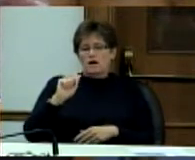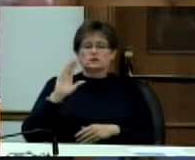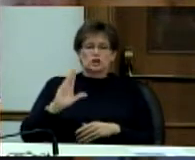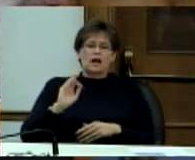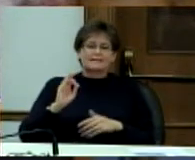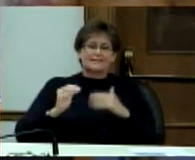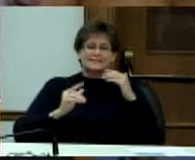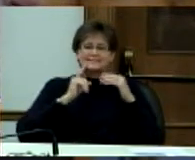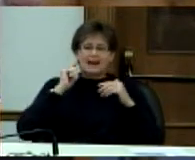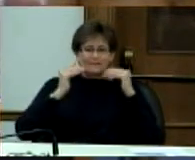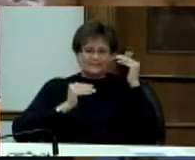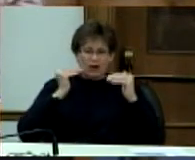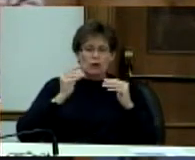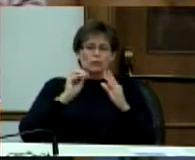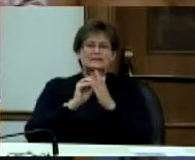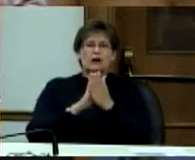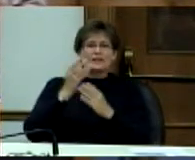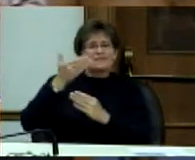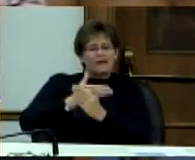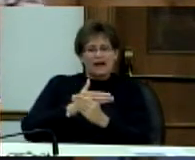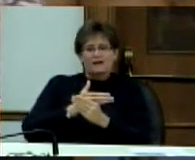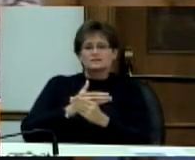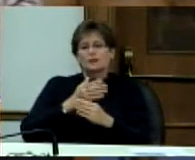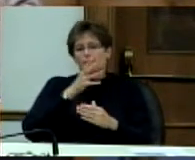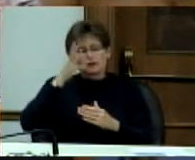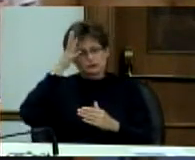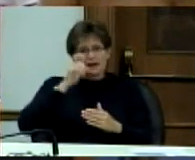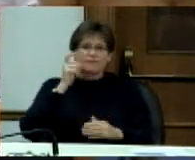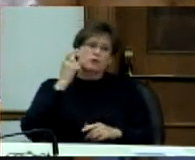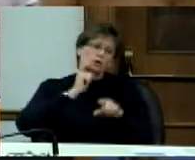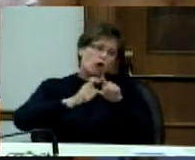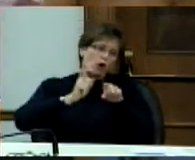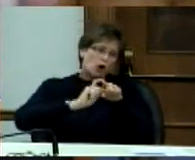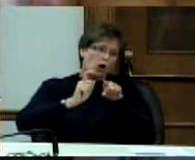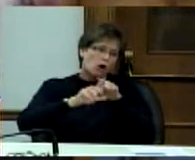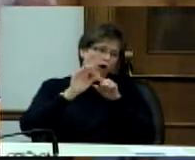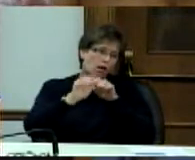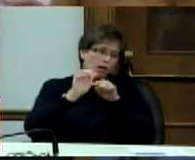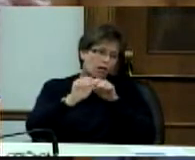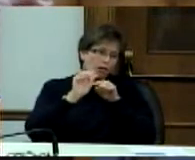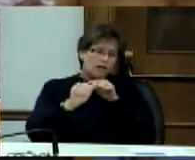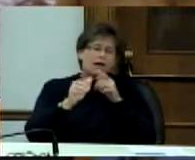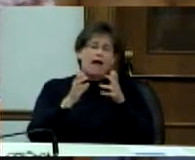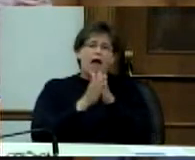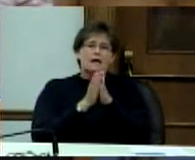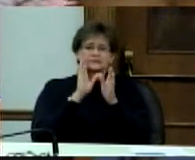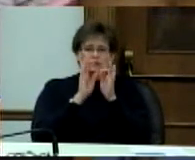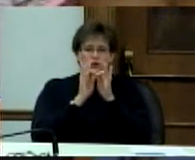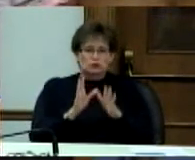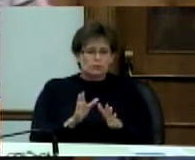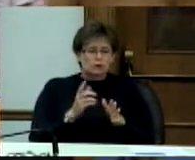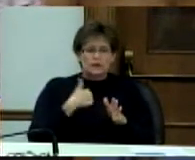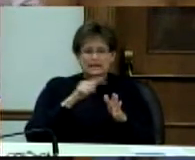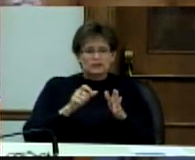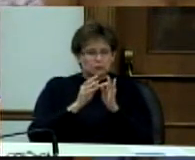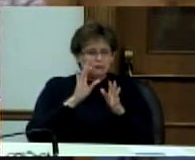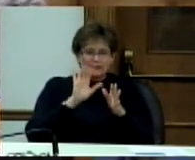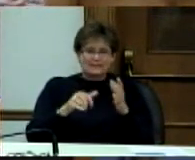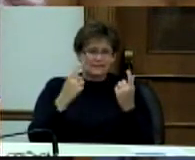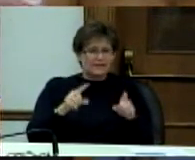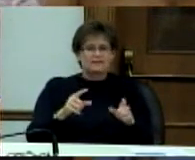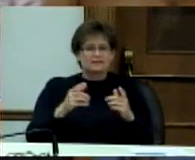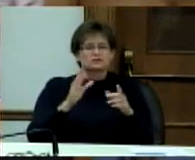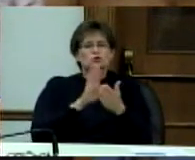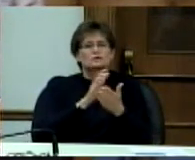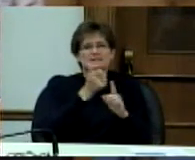adult, in the files, that way they don't have to, the parents don't have to get a hold of them to say, hey, we need an